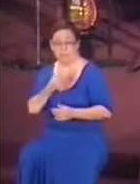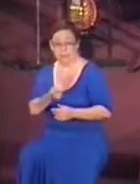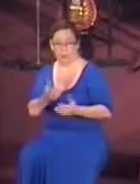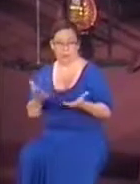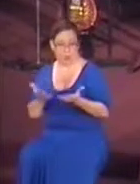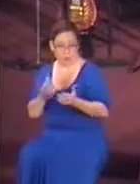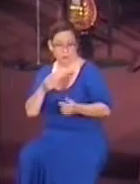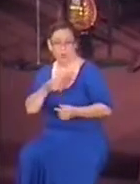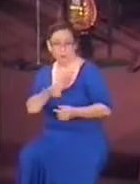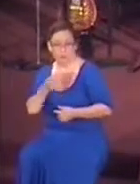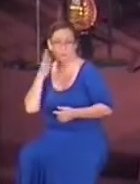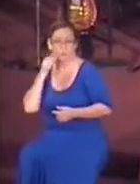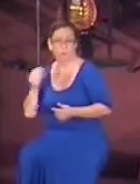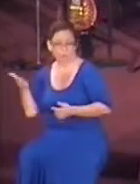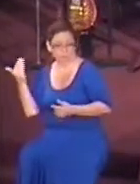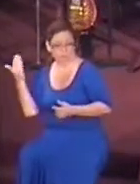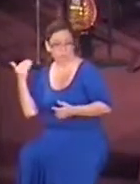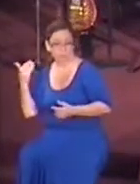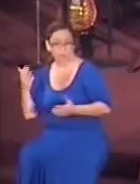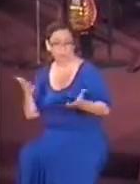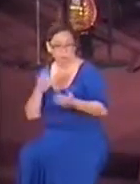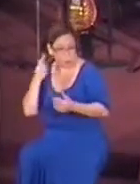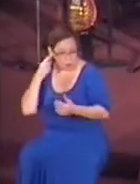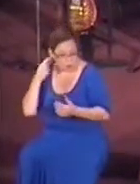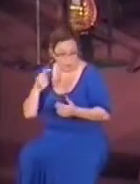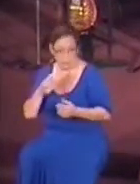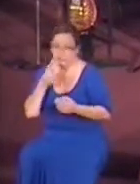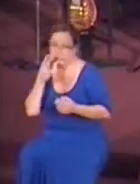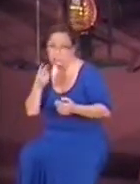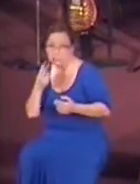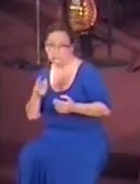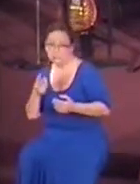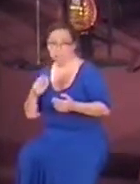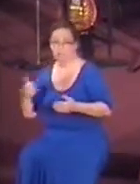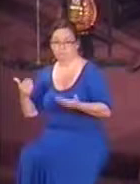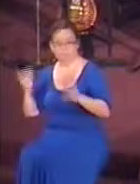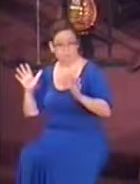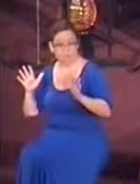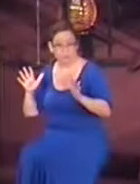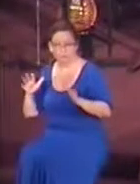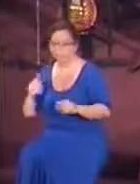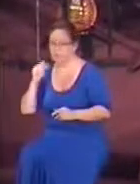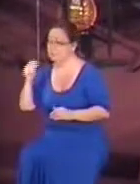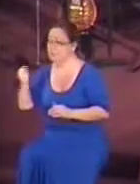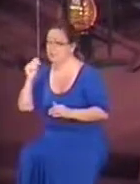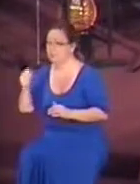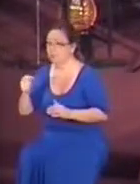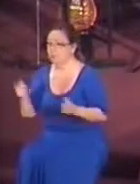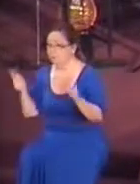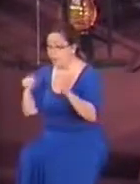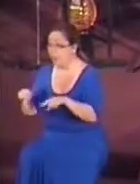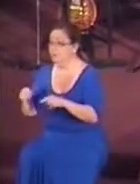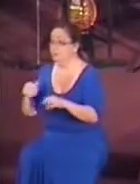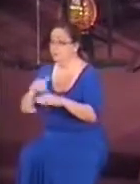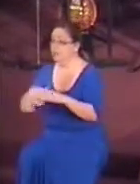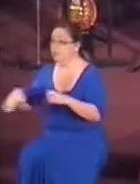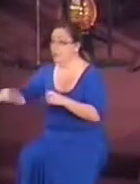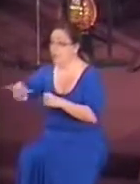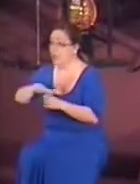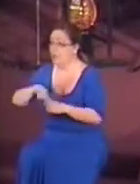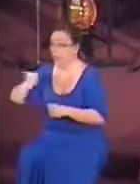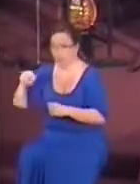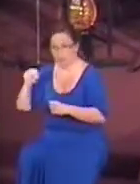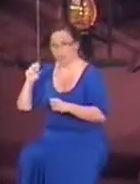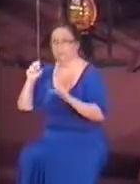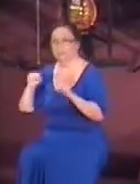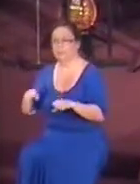Tell John what you've heard and what you've seen. Tell John the testimony that is going out through all the land. And then John can make